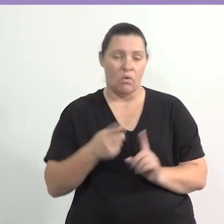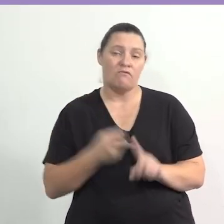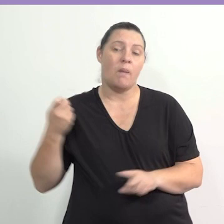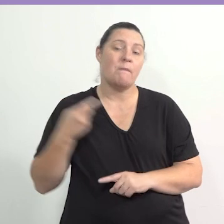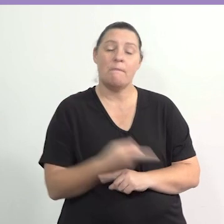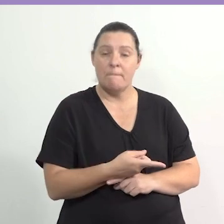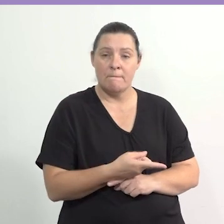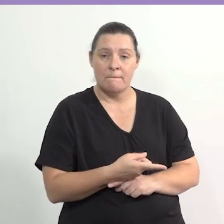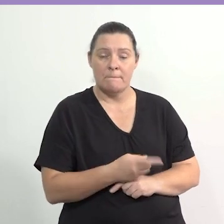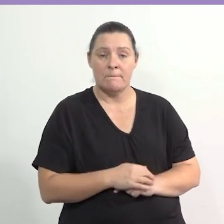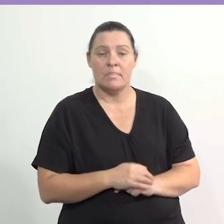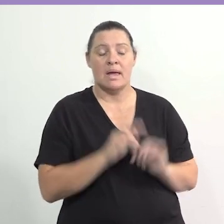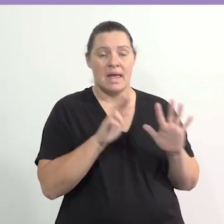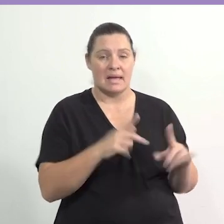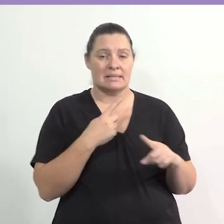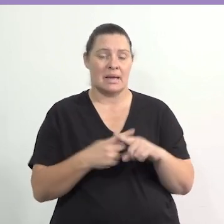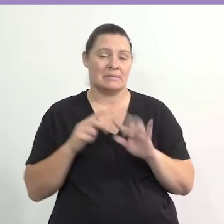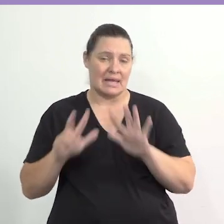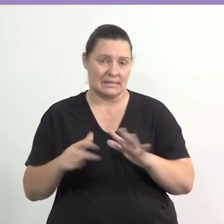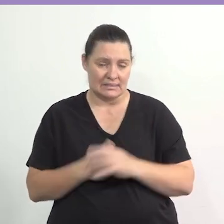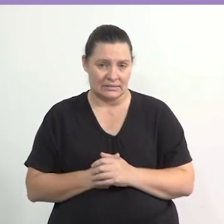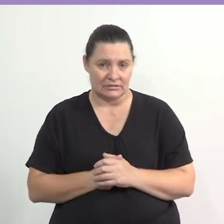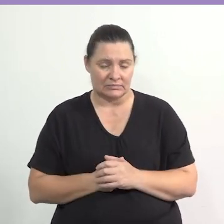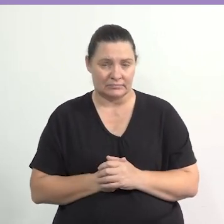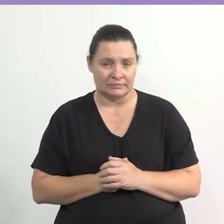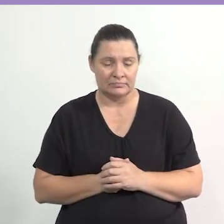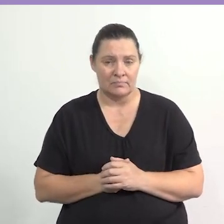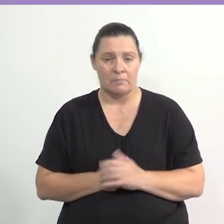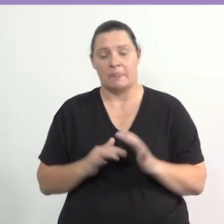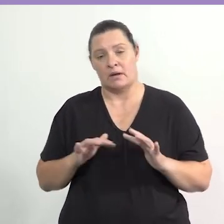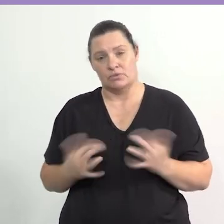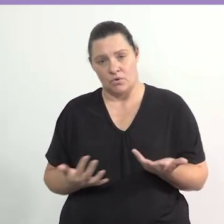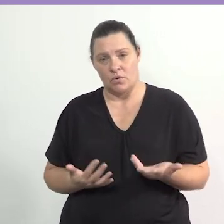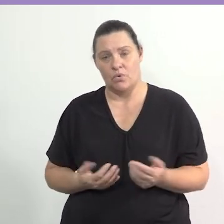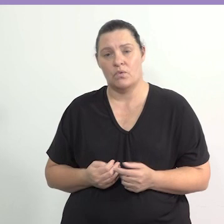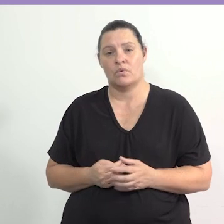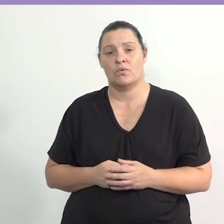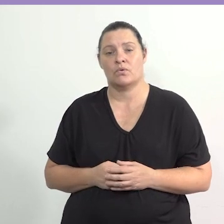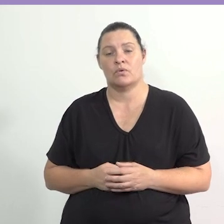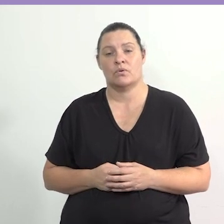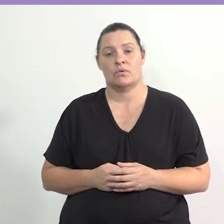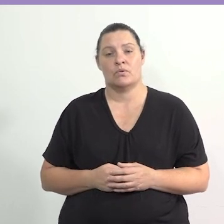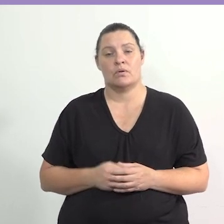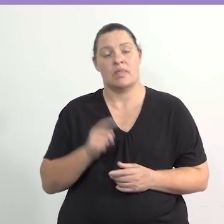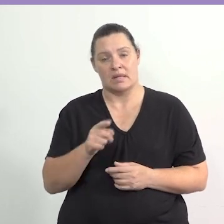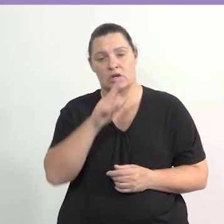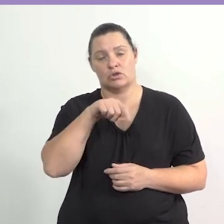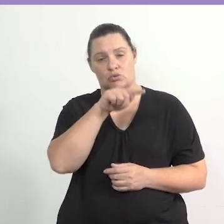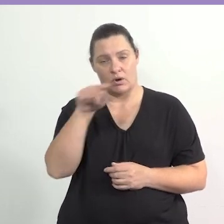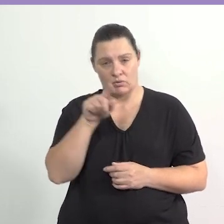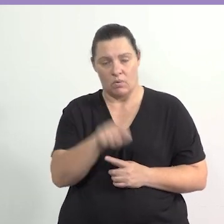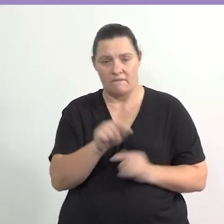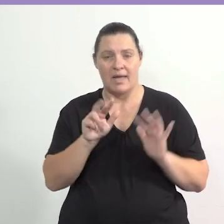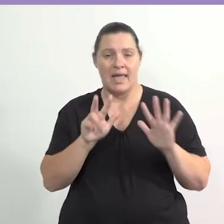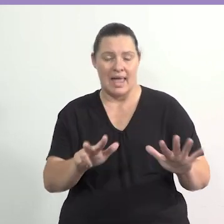64 comes from 8 multiplied by 8. So that is the square